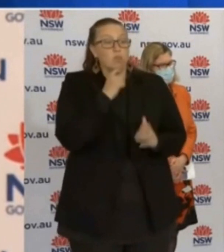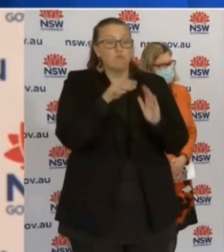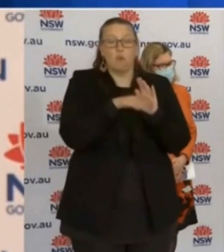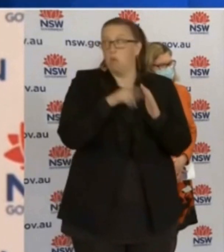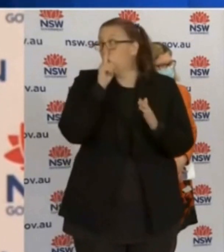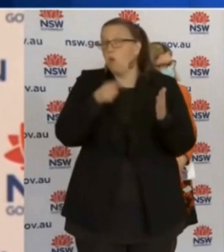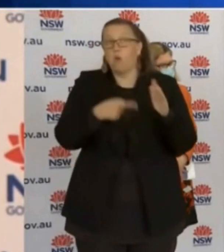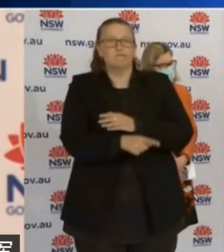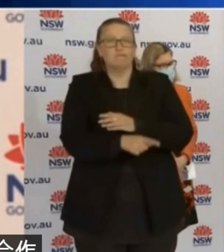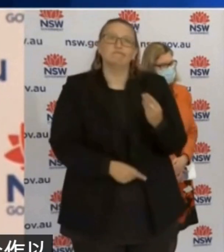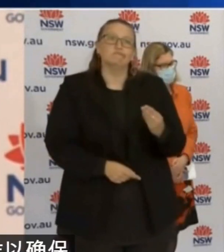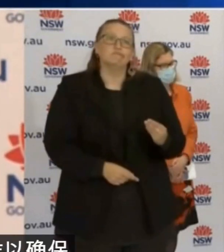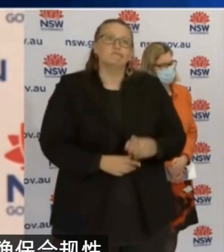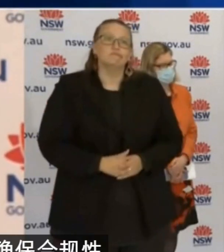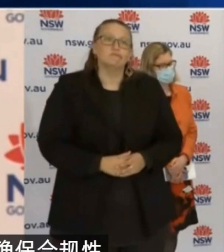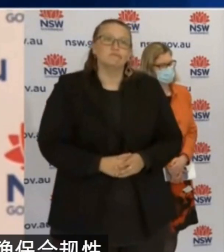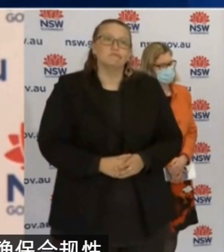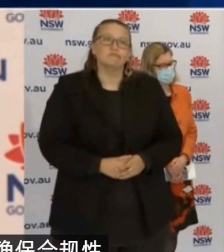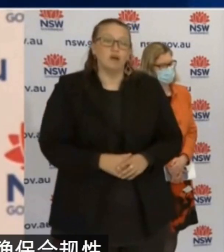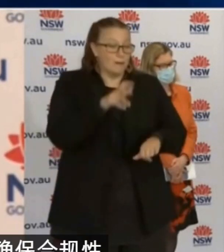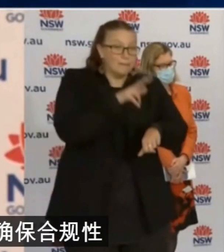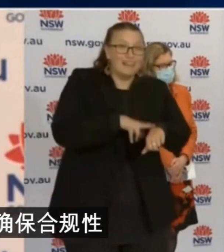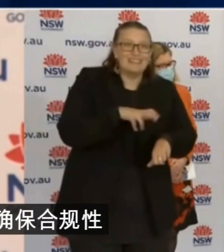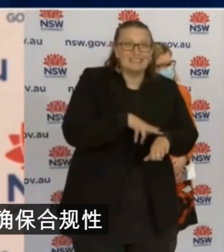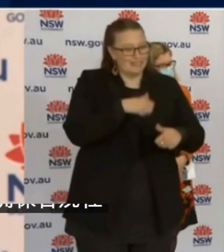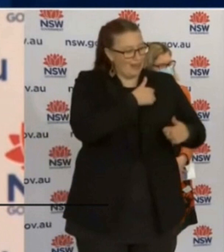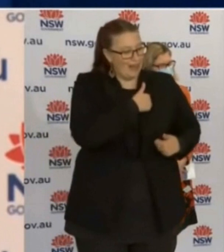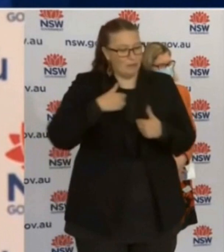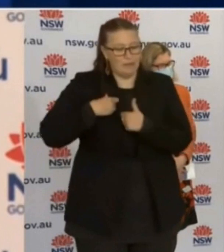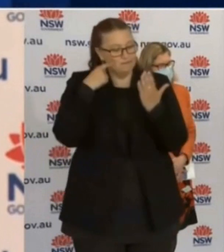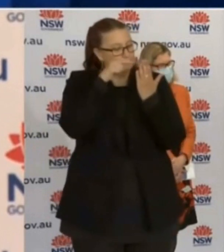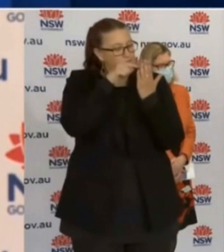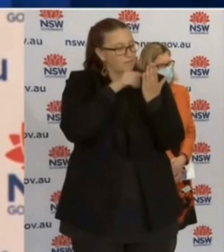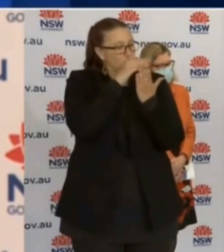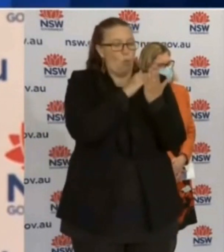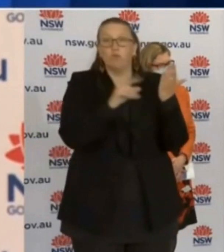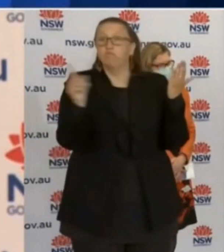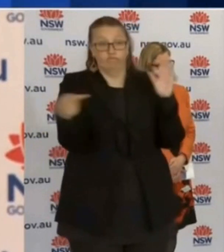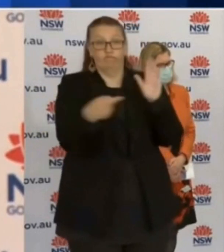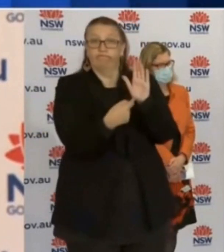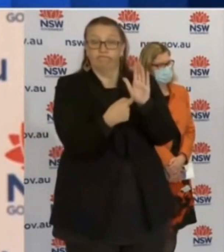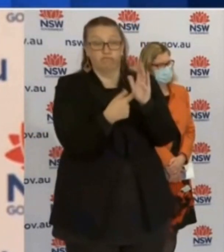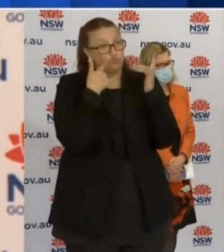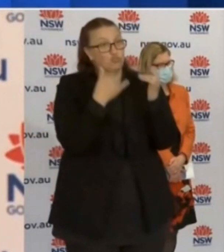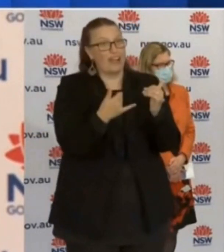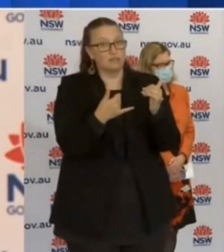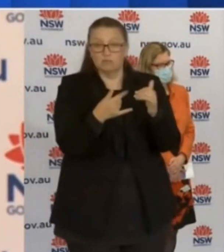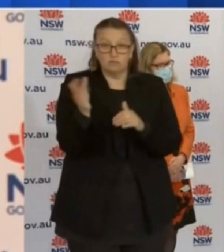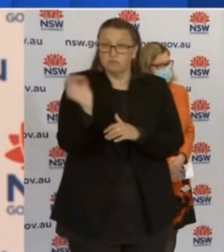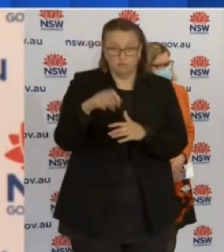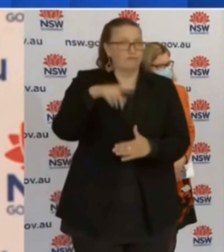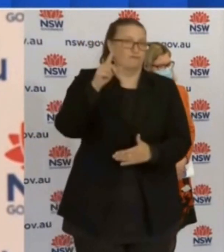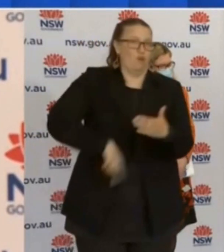Defence Forces on a daily basis in ensuring compliance. And day to day we get updates on what those compliance activities